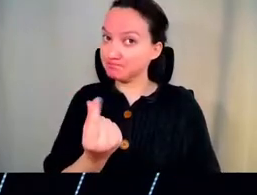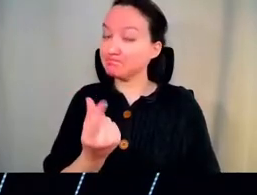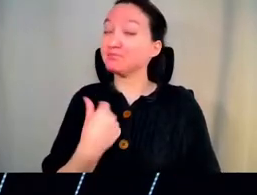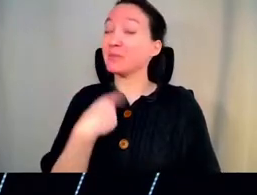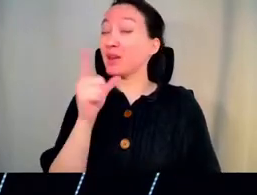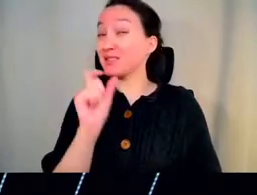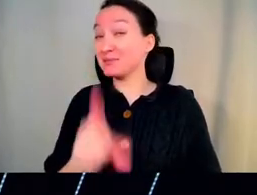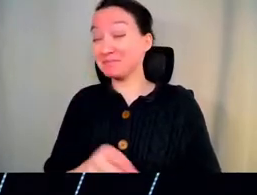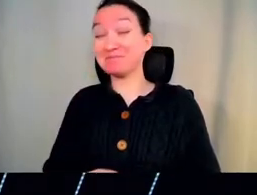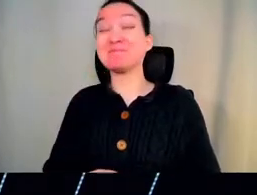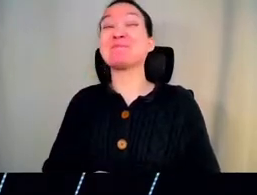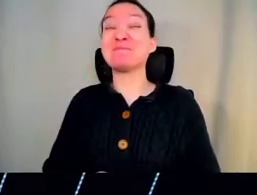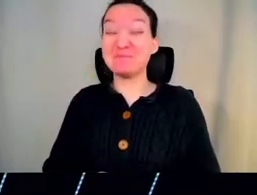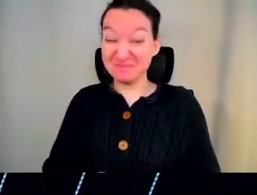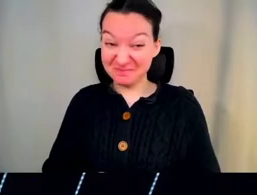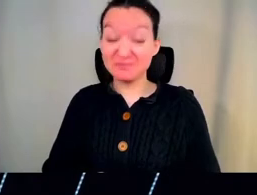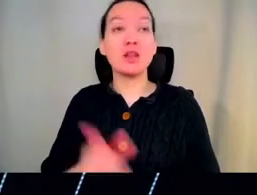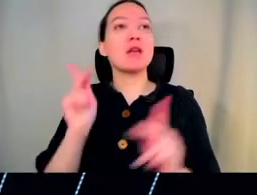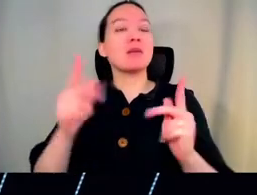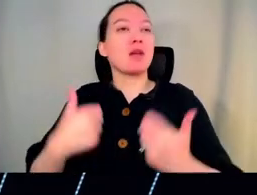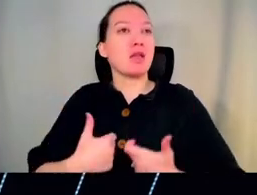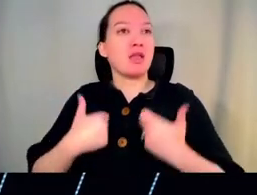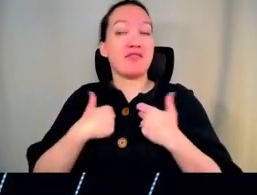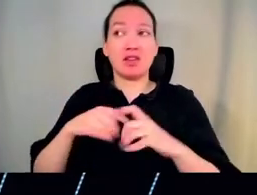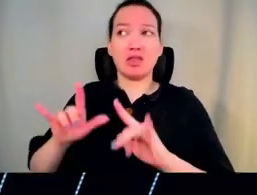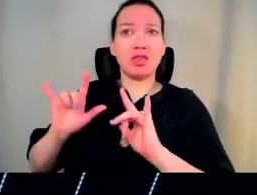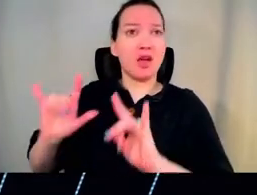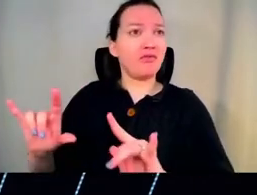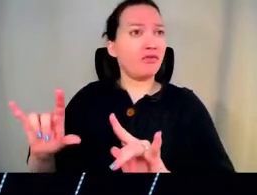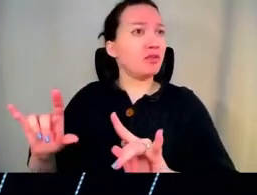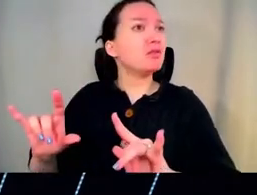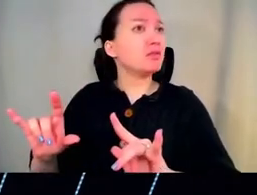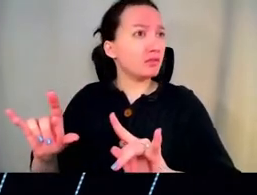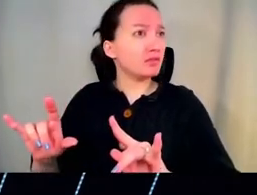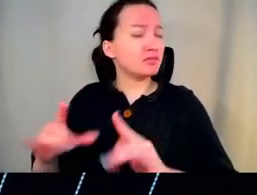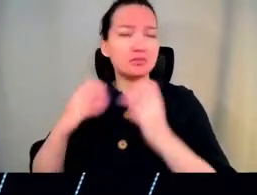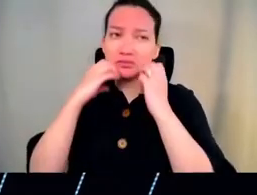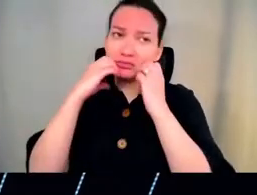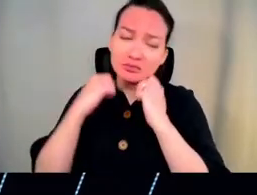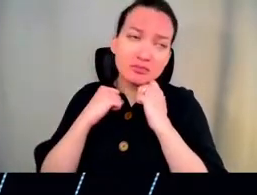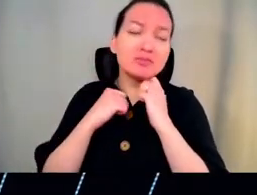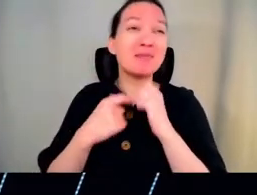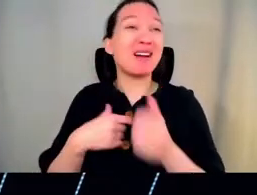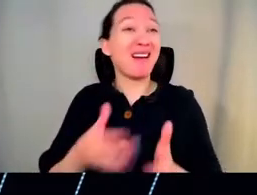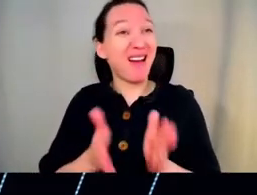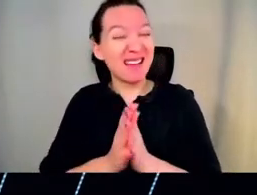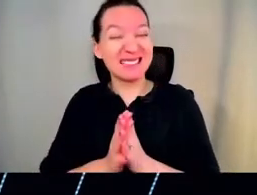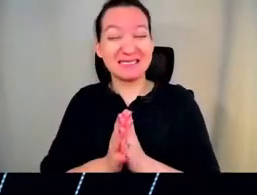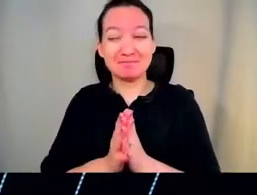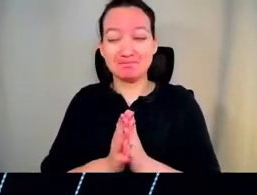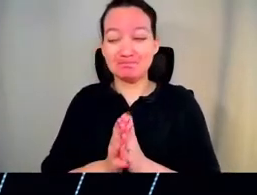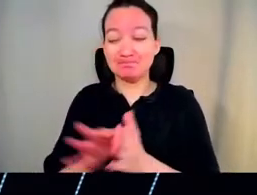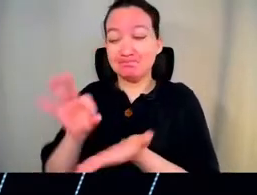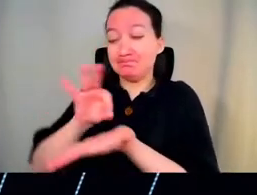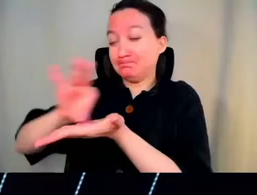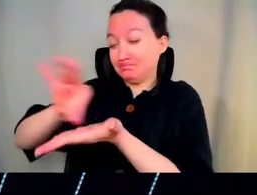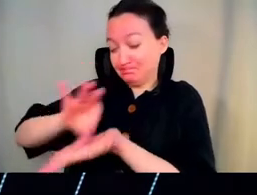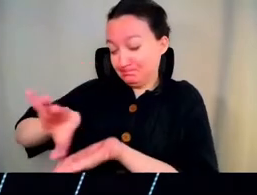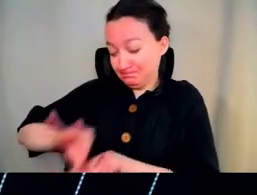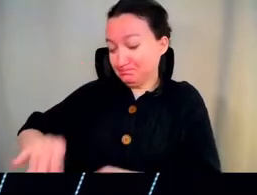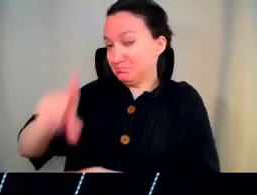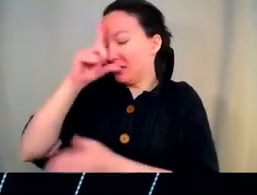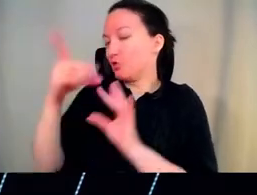to ask us to do. Because there's people in our life that we love, like dearly. And I'm gonna ask us to sort of take inventory and think about